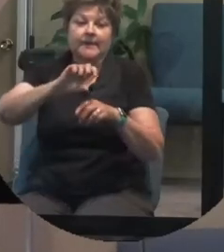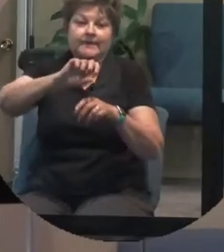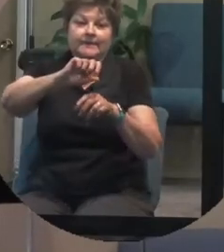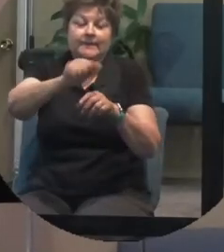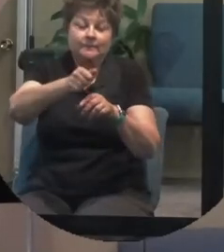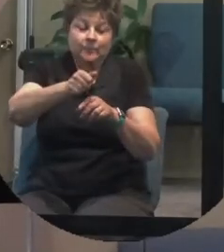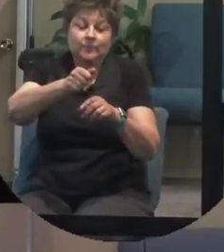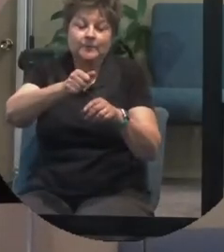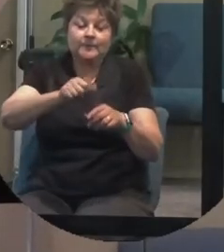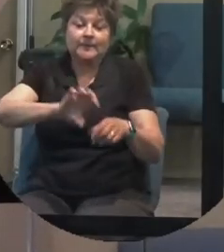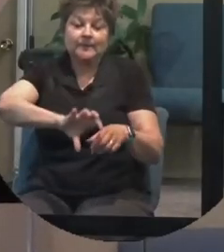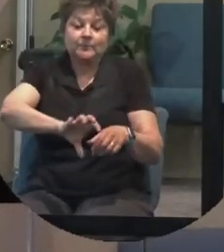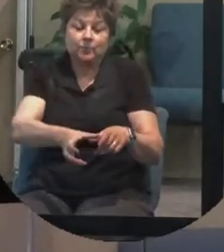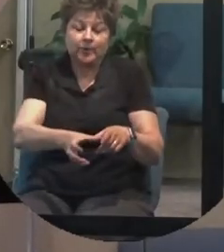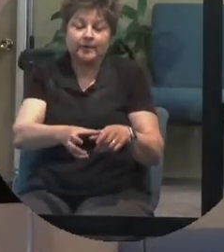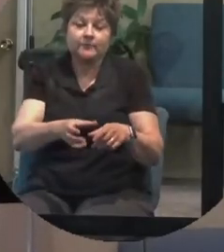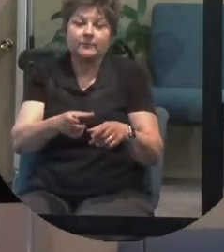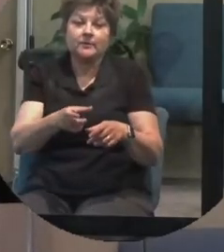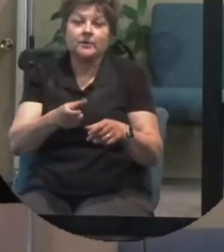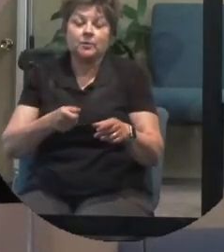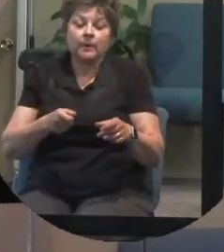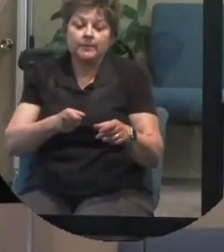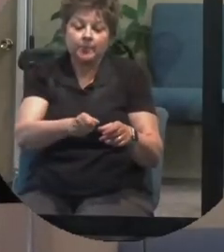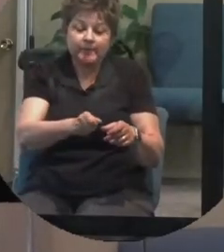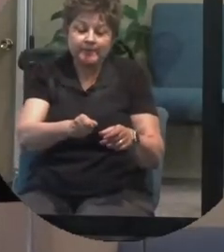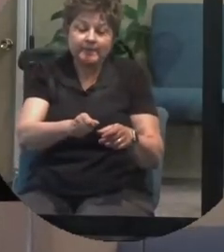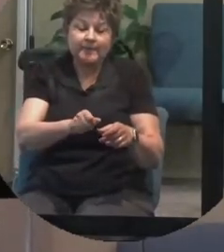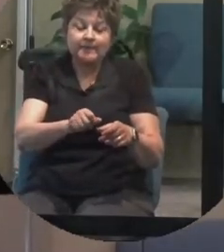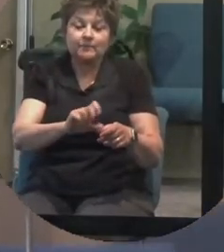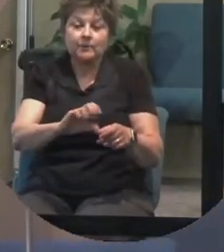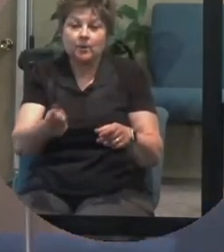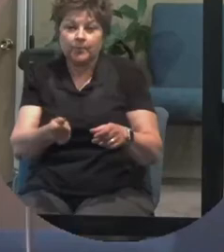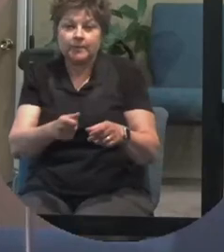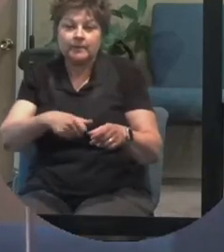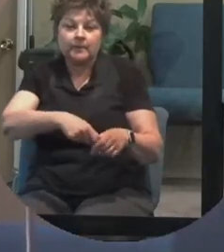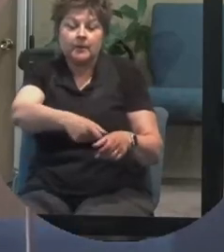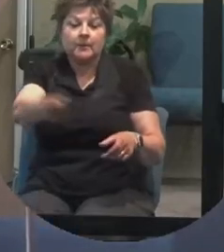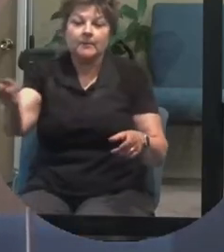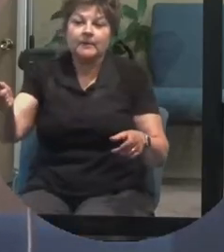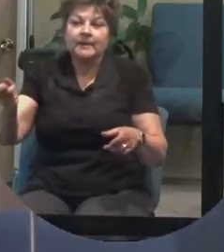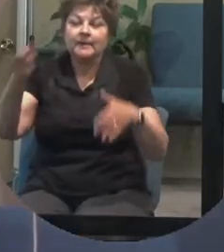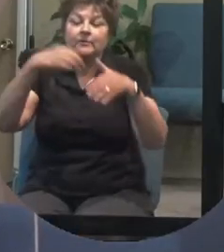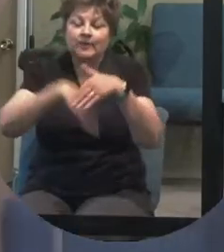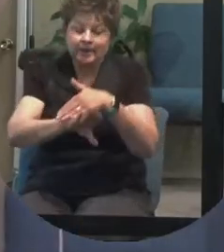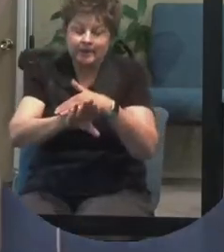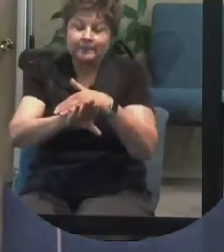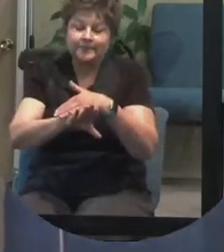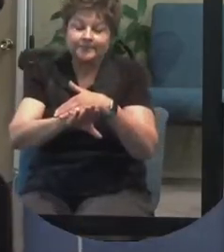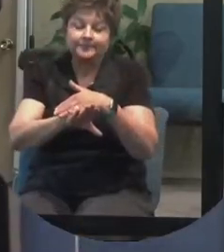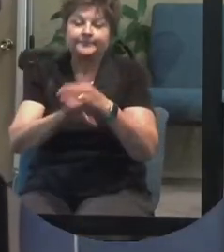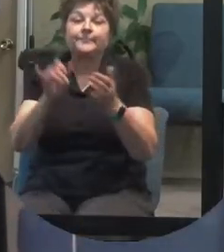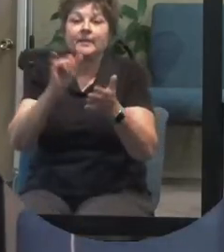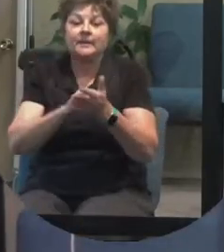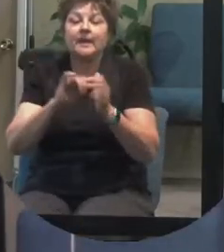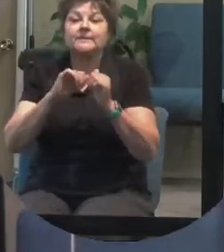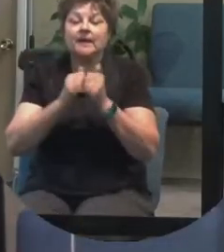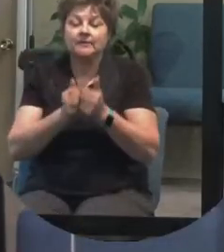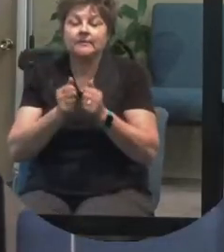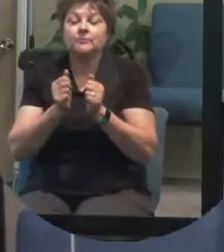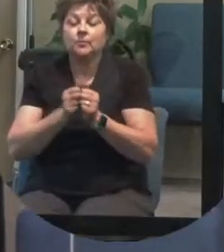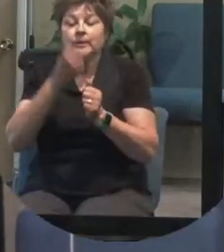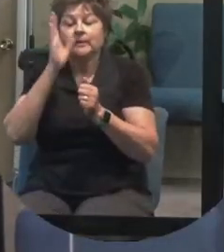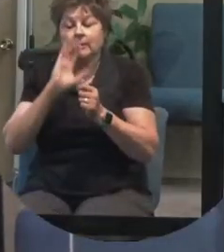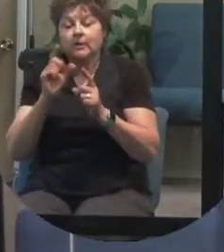the key because the key fits. You unlock it, you open the door, and you're in. That's how it is with God's